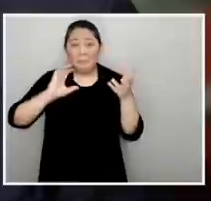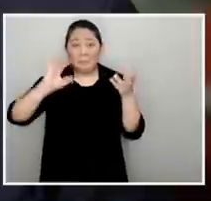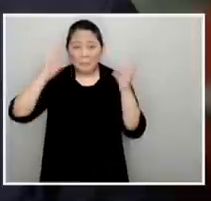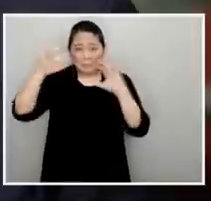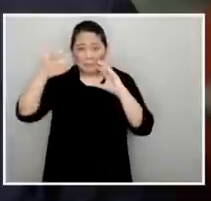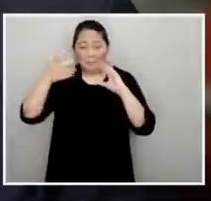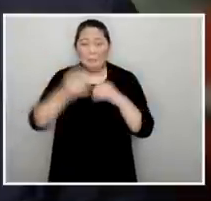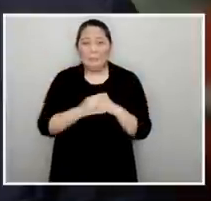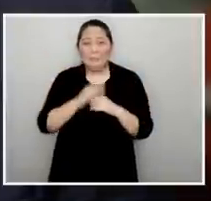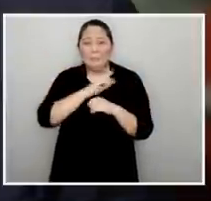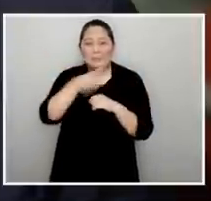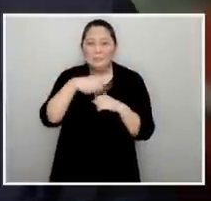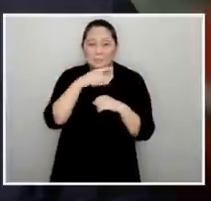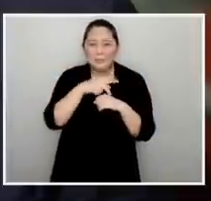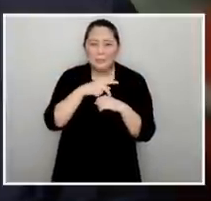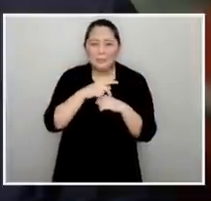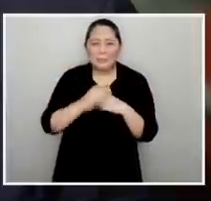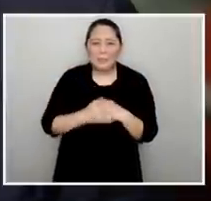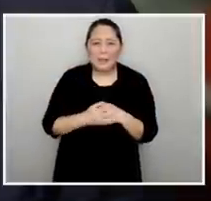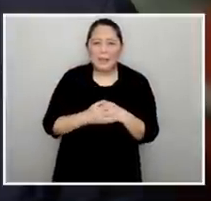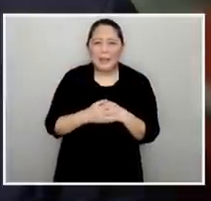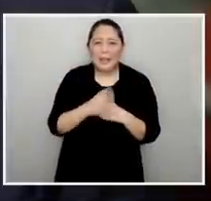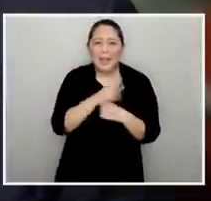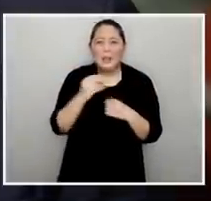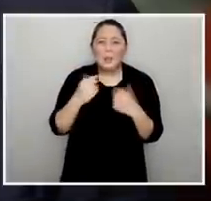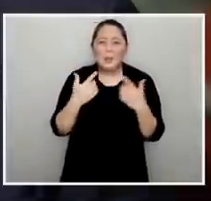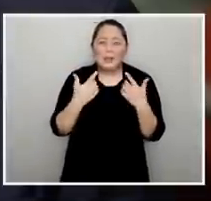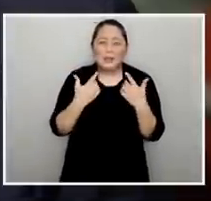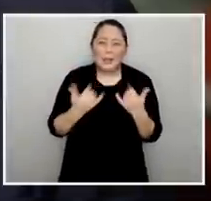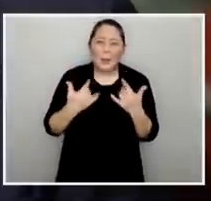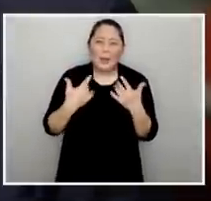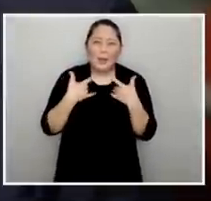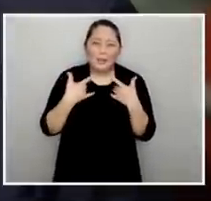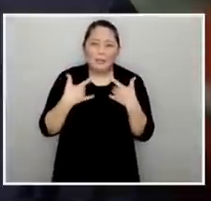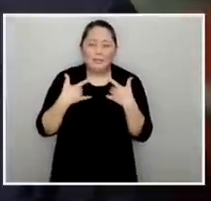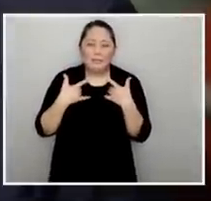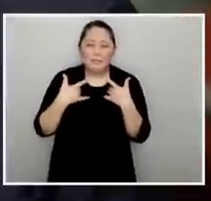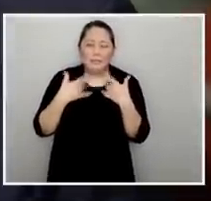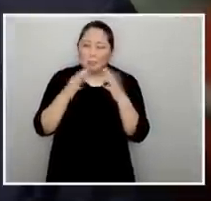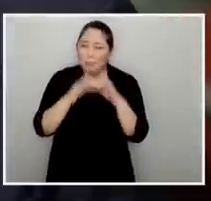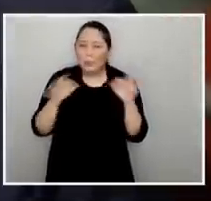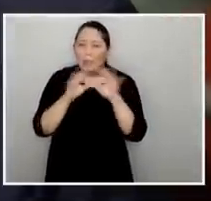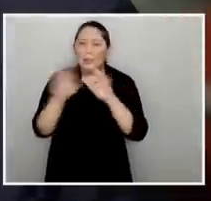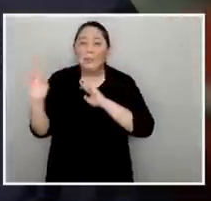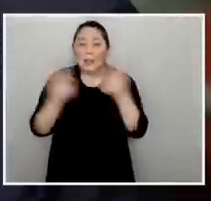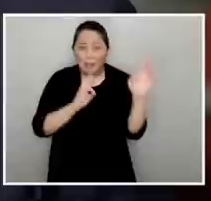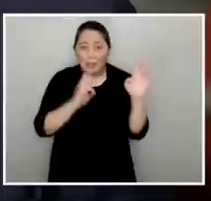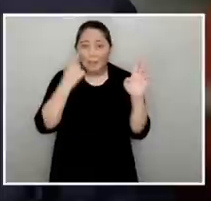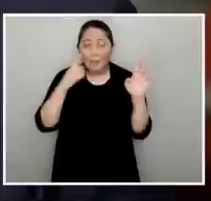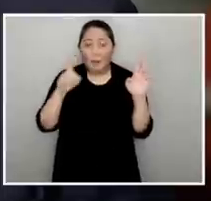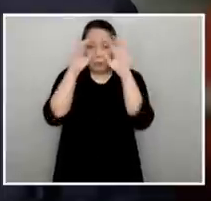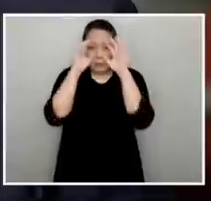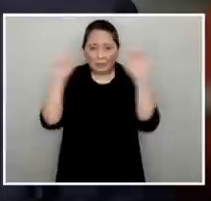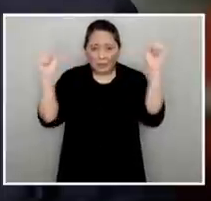for the presidency, because all of the problems now are related to all my